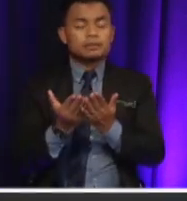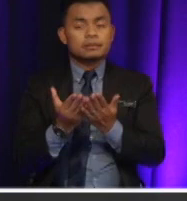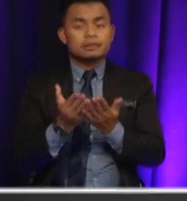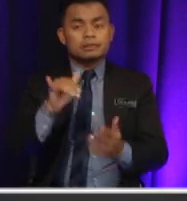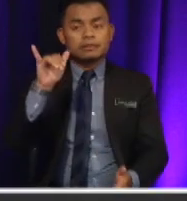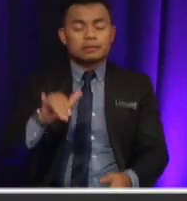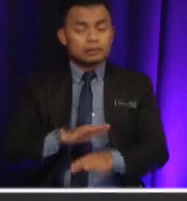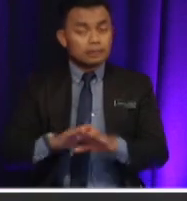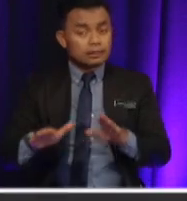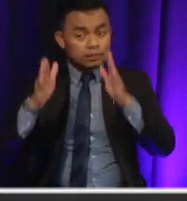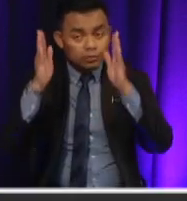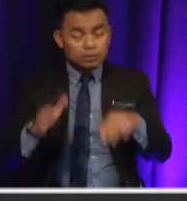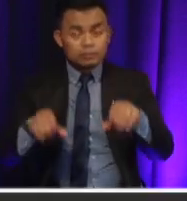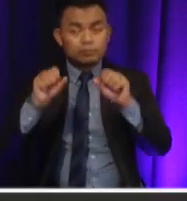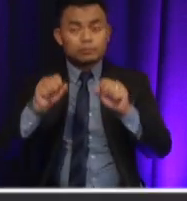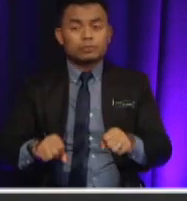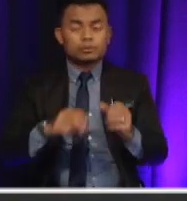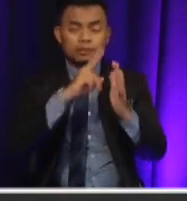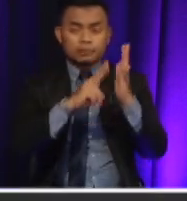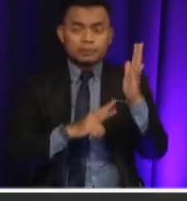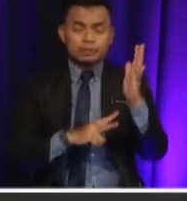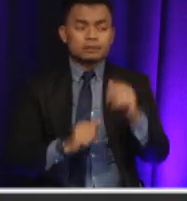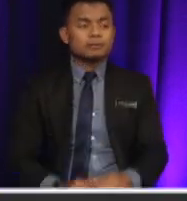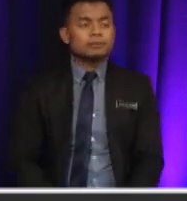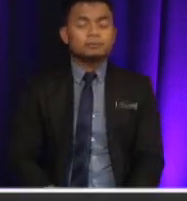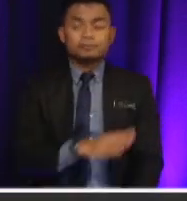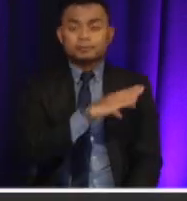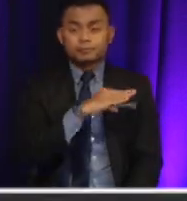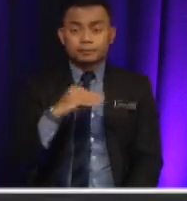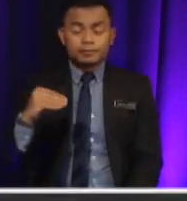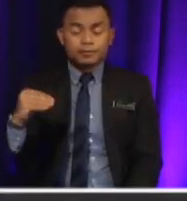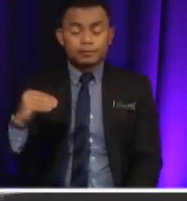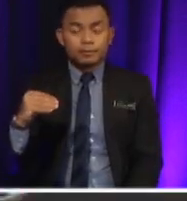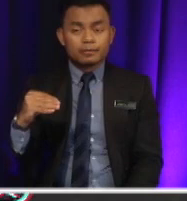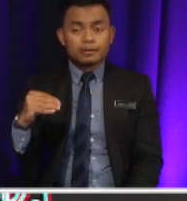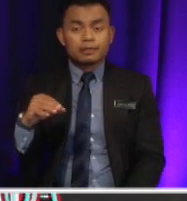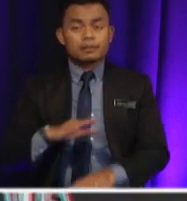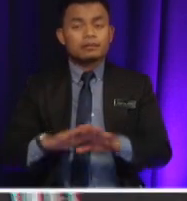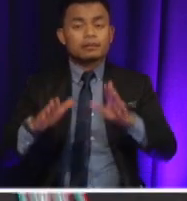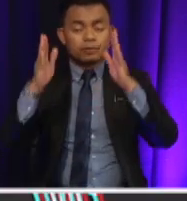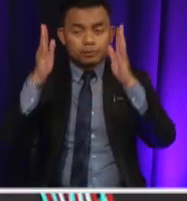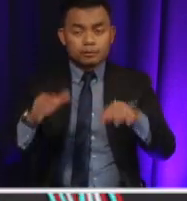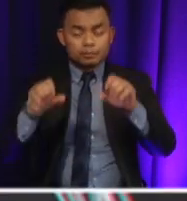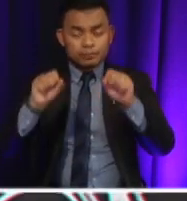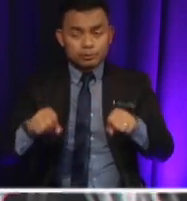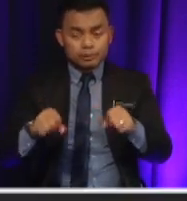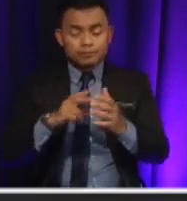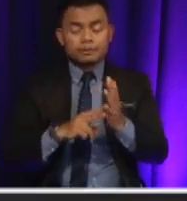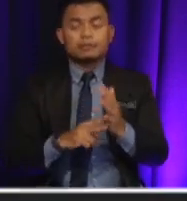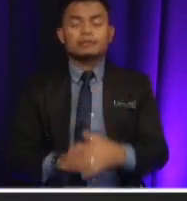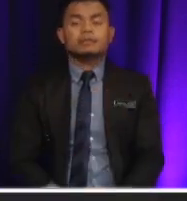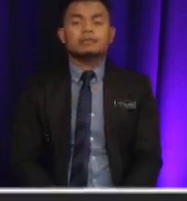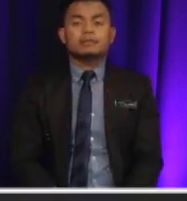ever reads, a stray which no one thinks to feed, the piece of